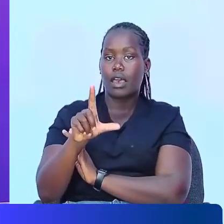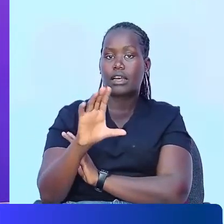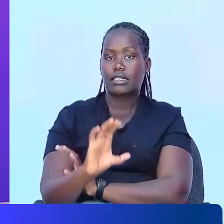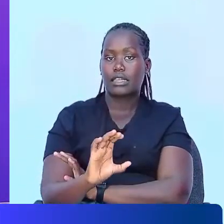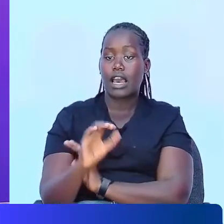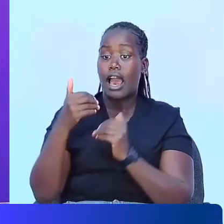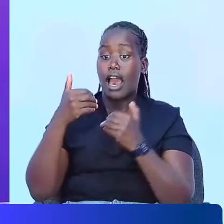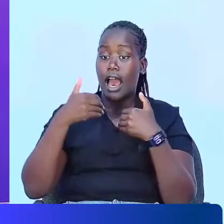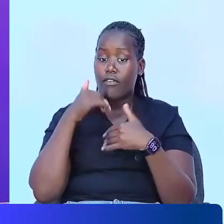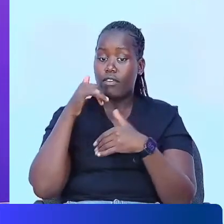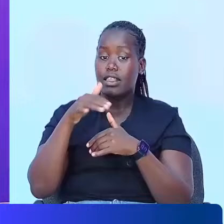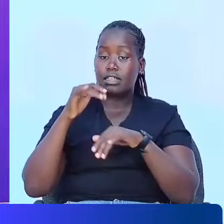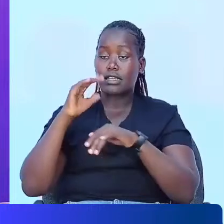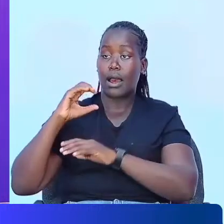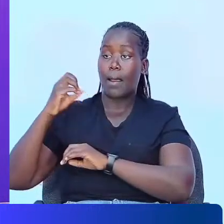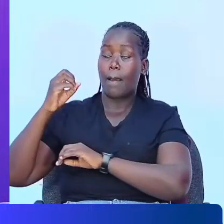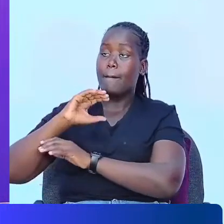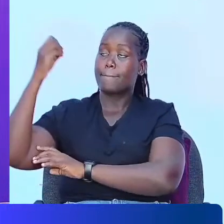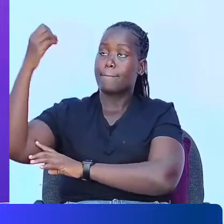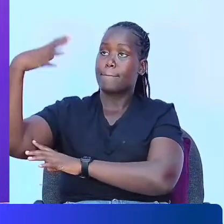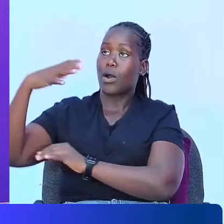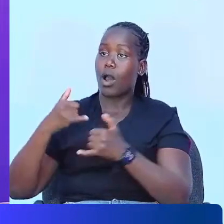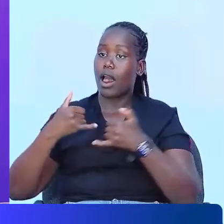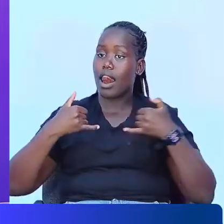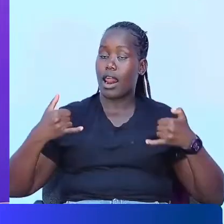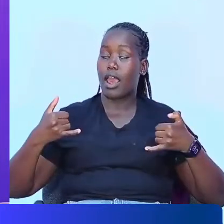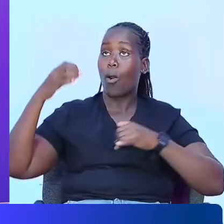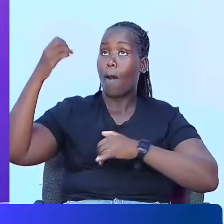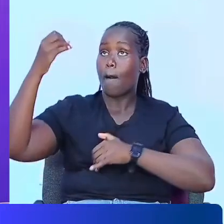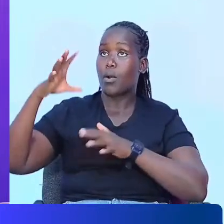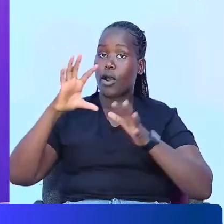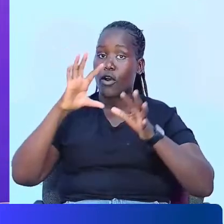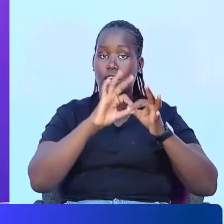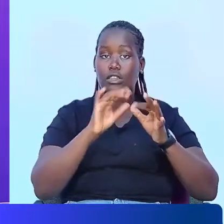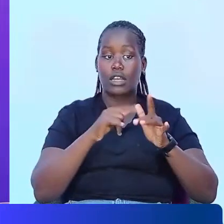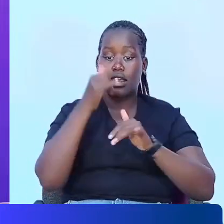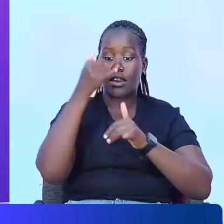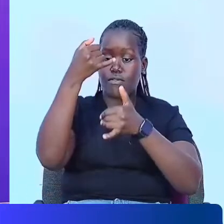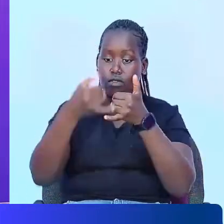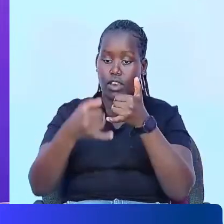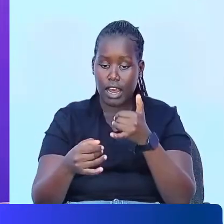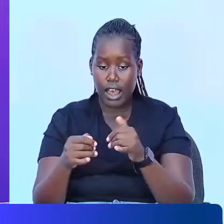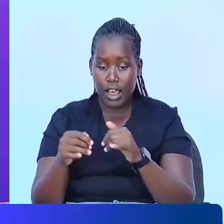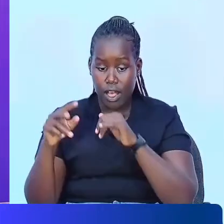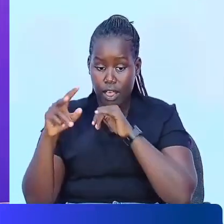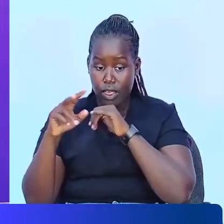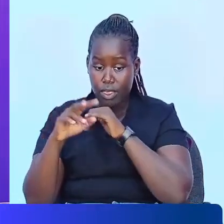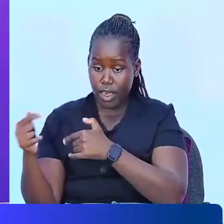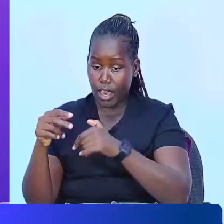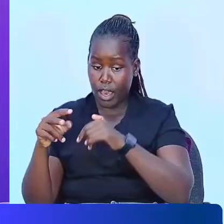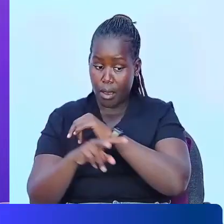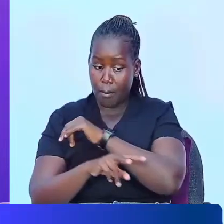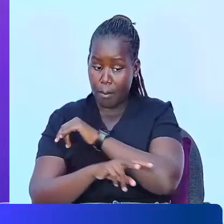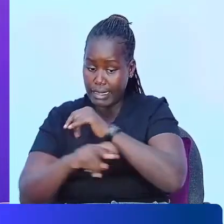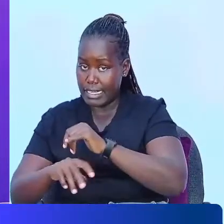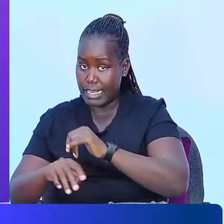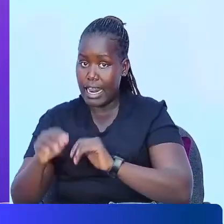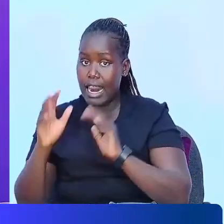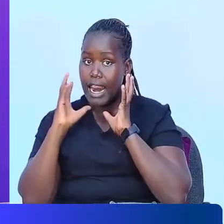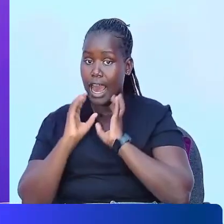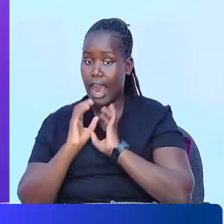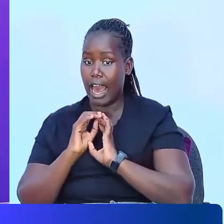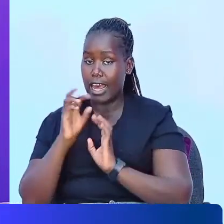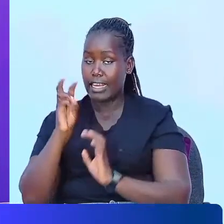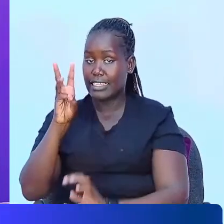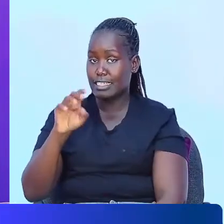Having that power line for that power connection. Then finally, of course, they'll come and steal Alan's meter. They'll come to your compound